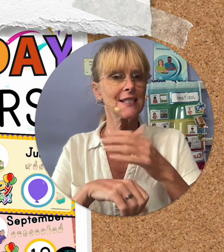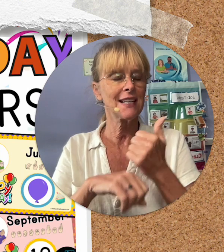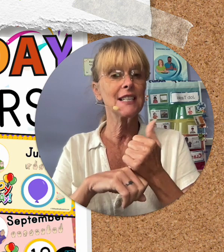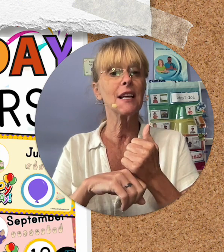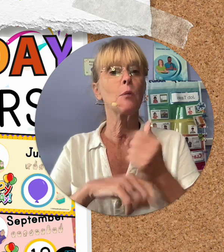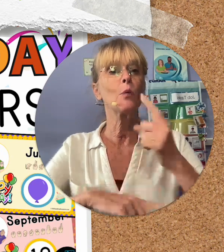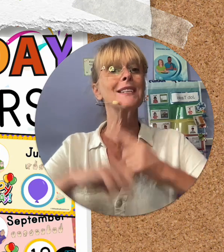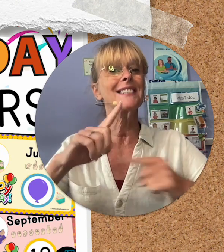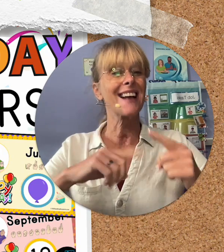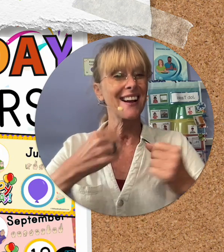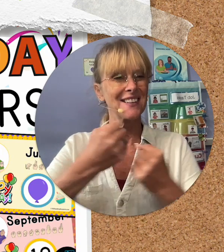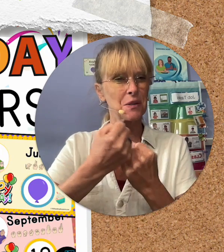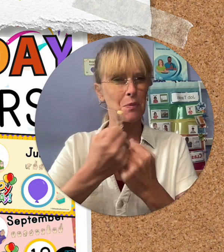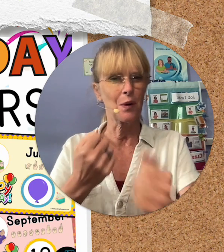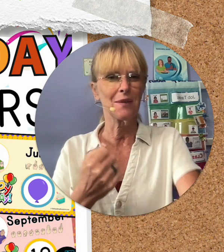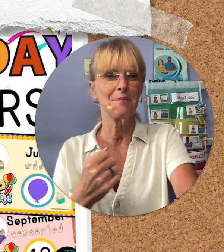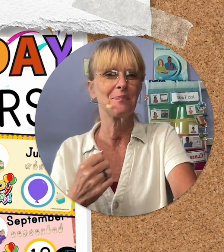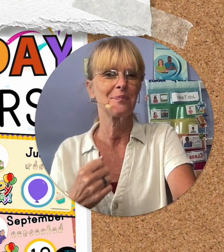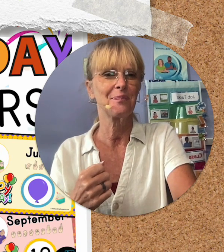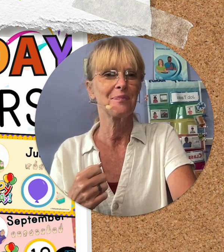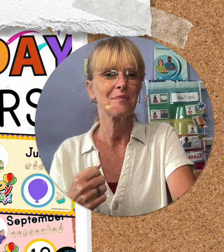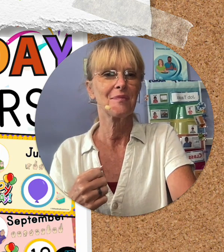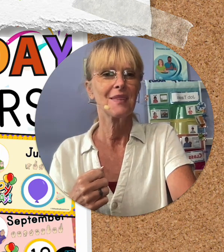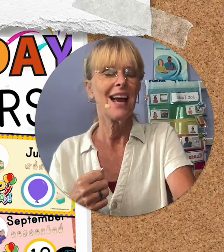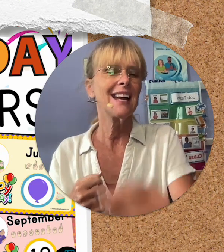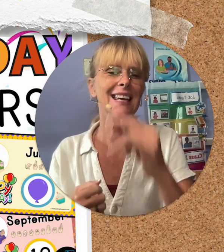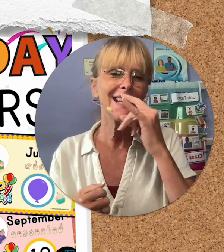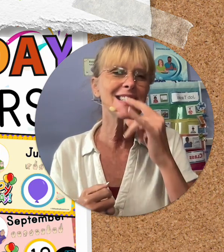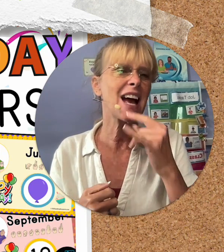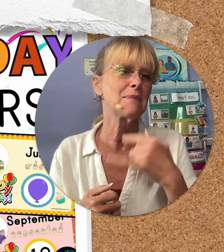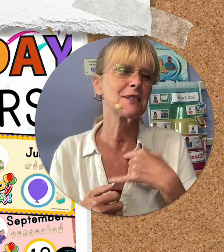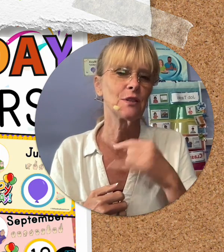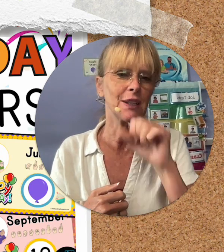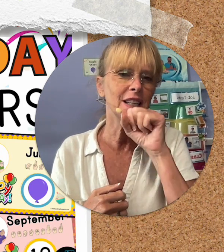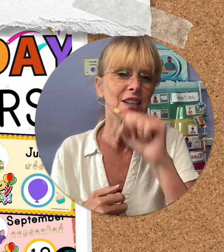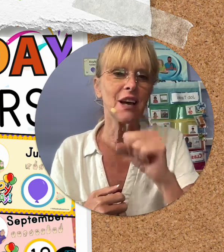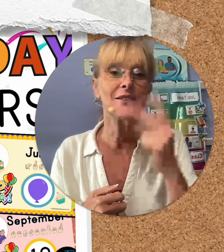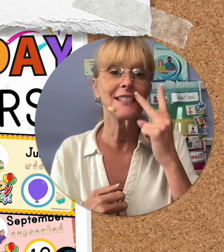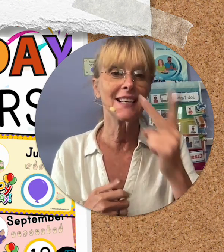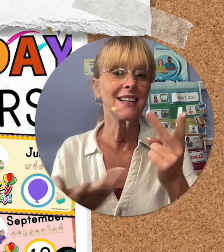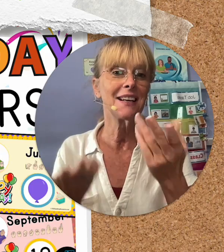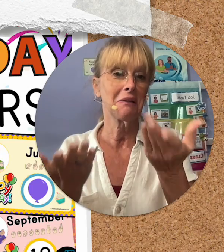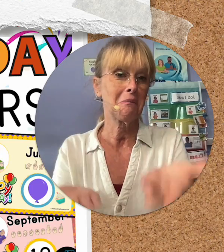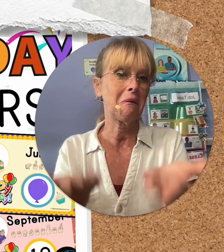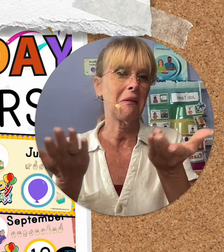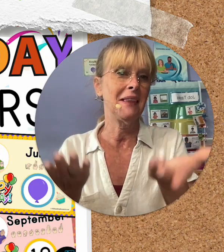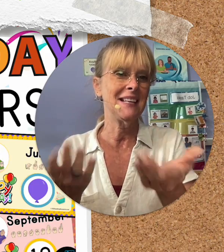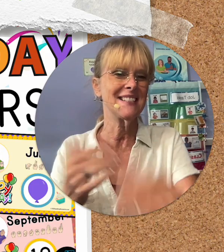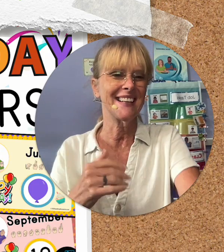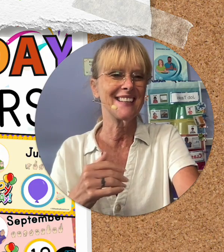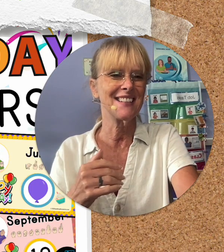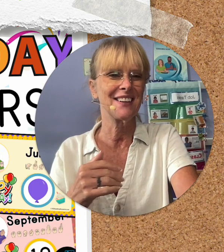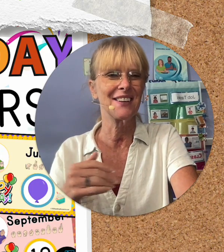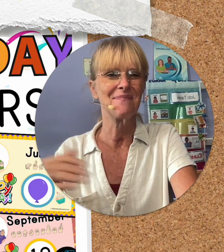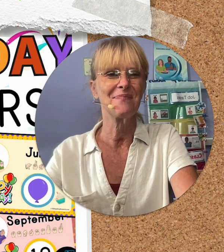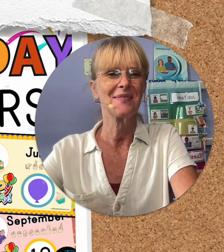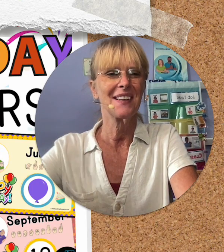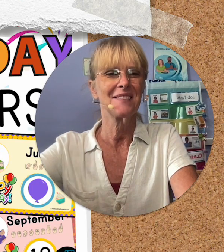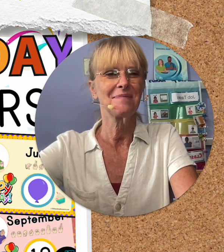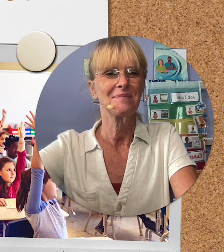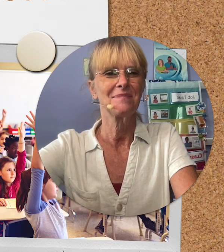how to set these up with sign support. And kids absolutely love seeing these things